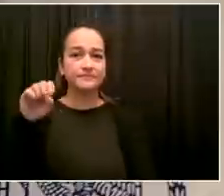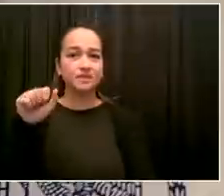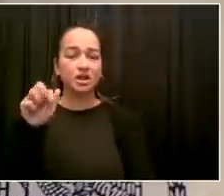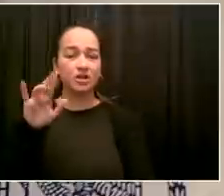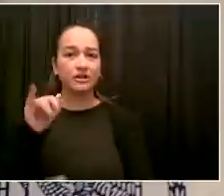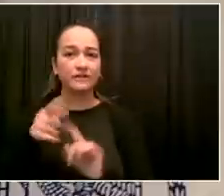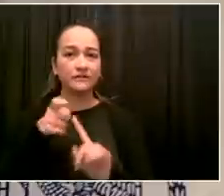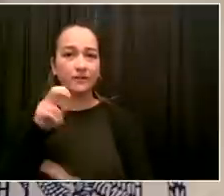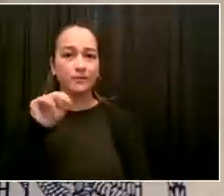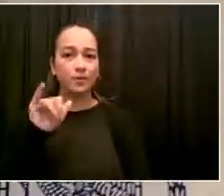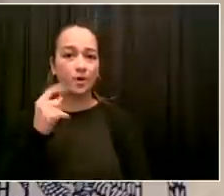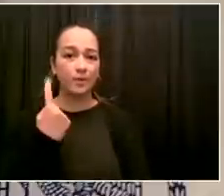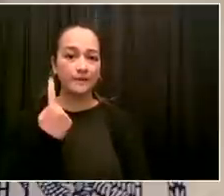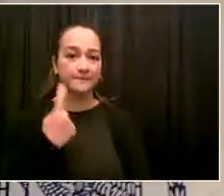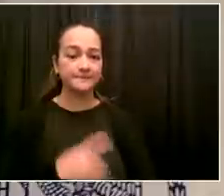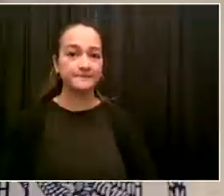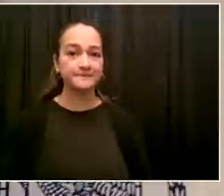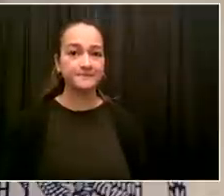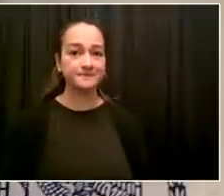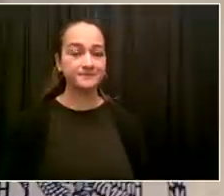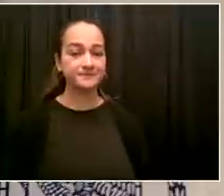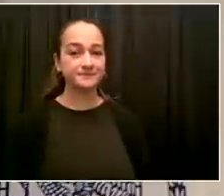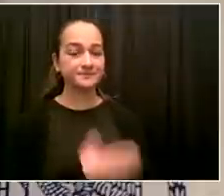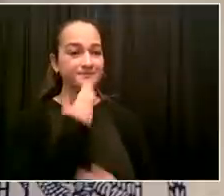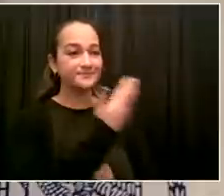Morning, Mr. Mayor. How are you doing? Good, Ari. How you been?